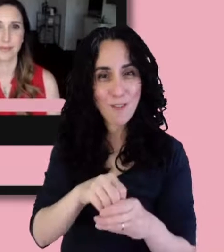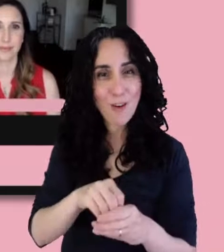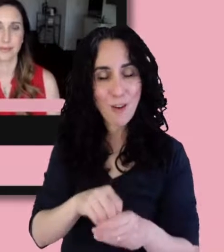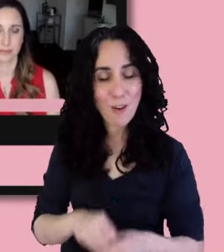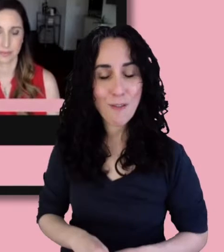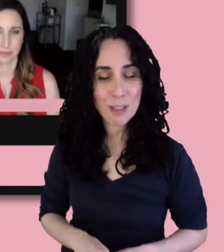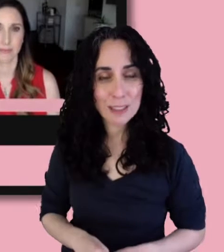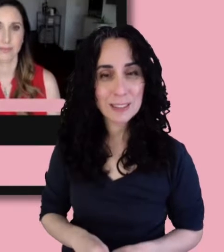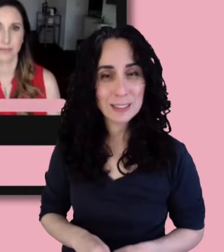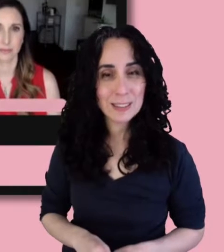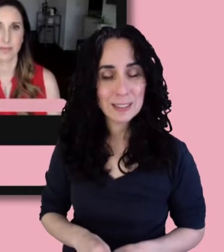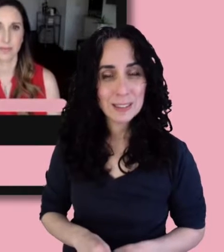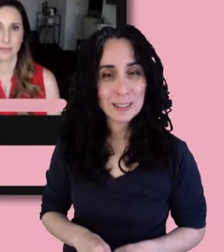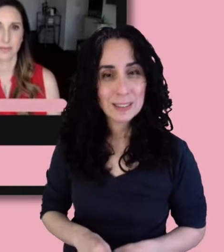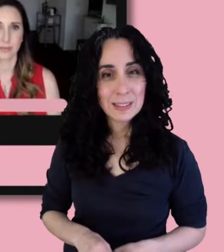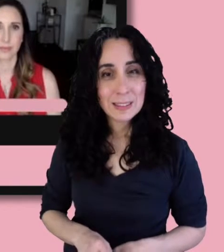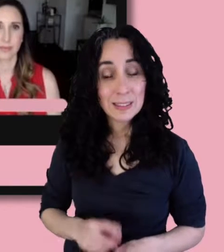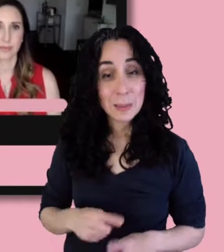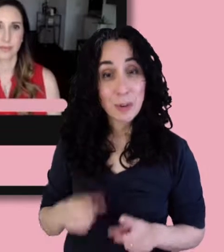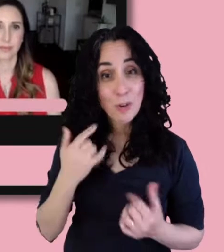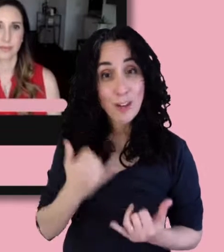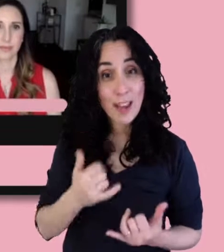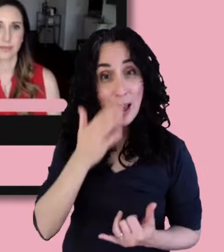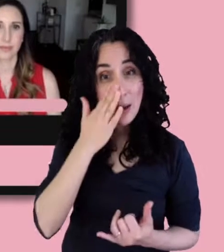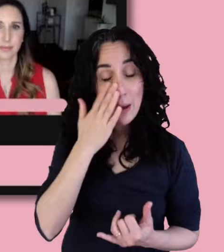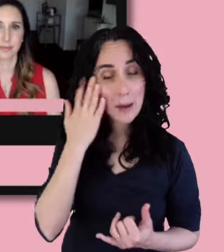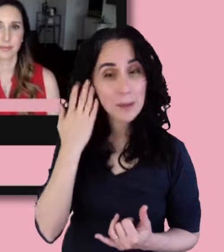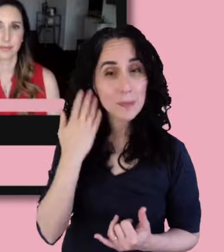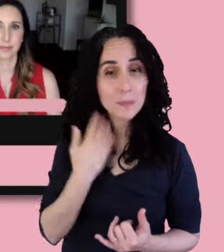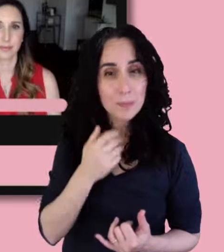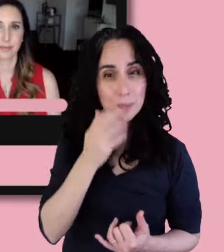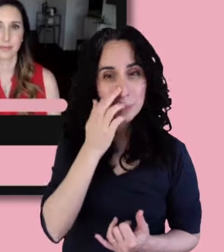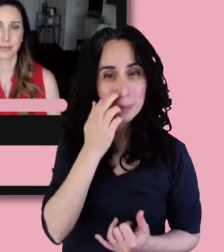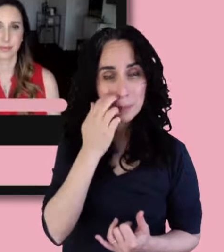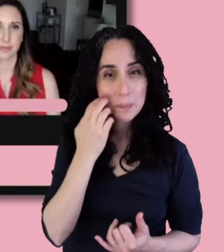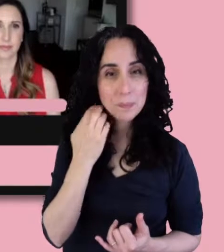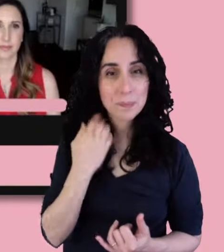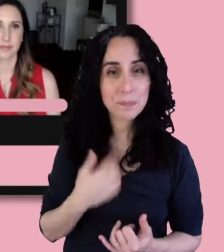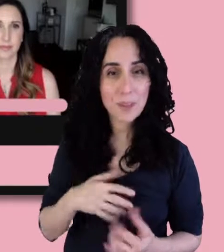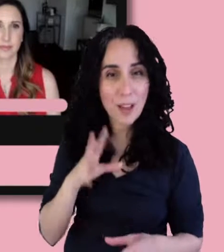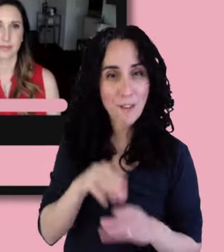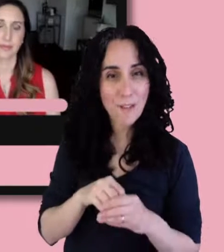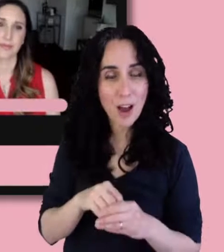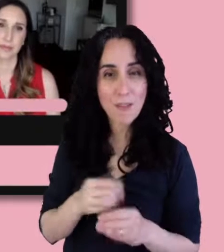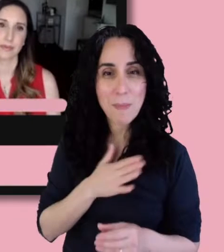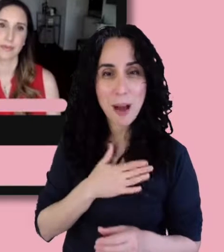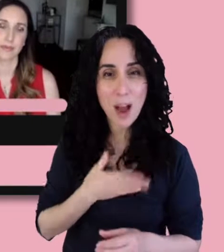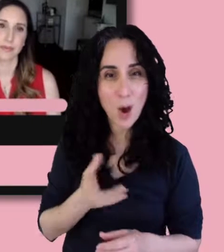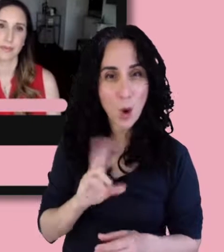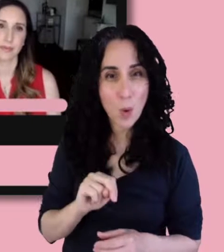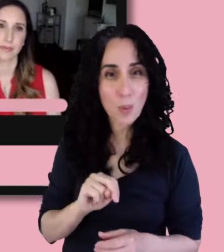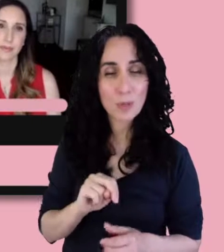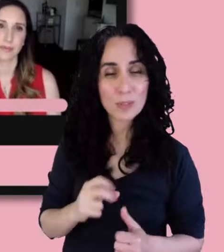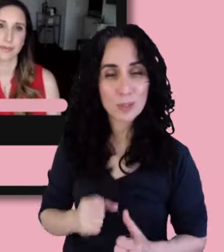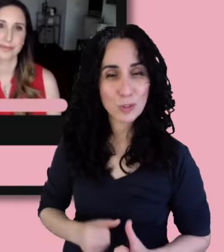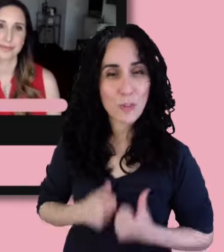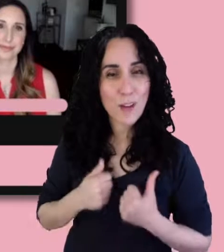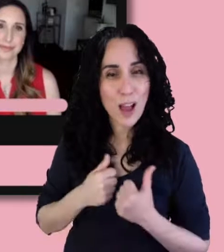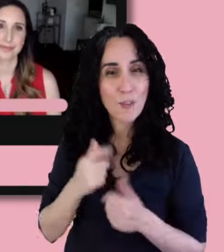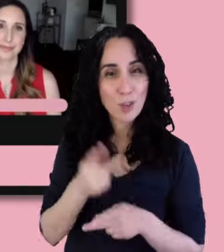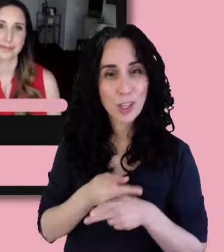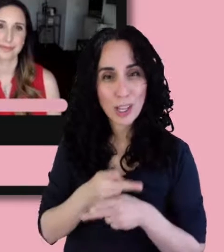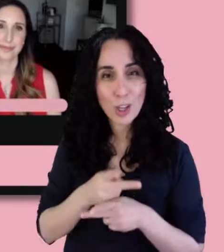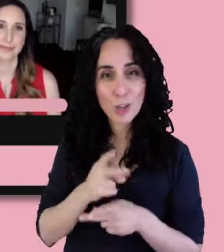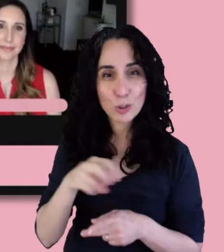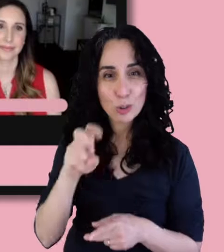life. But because of that, I'm embarking on my own survival care